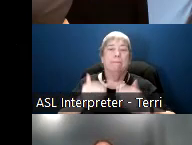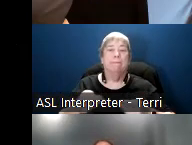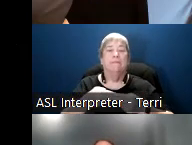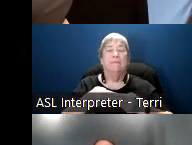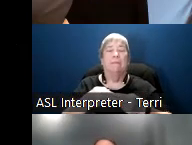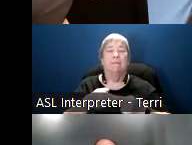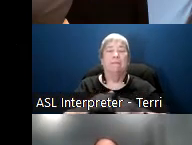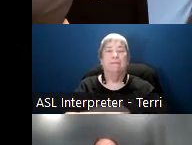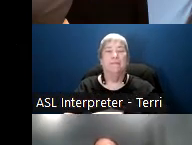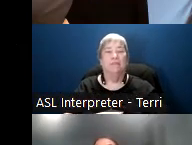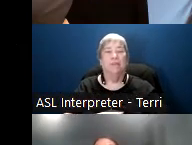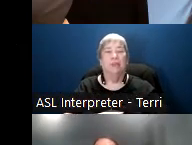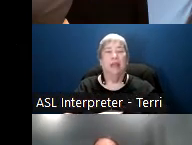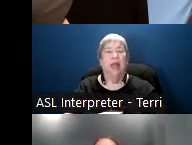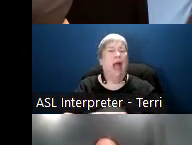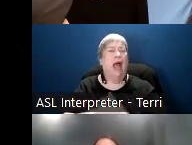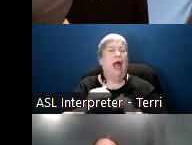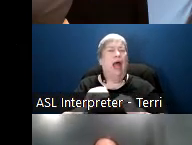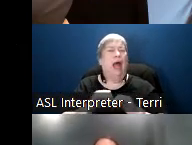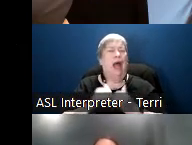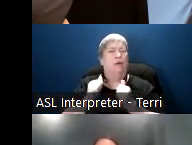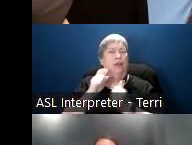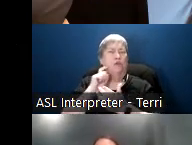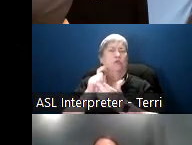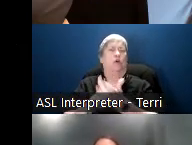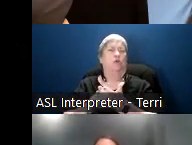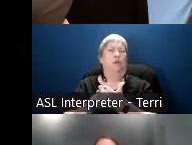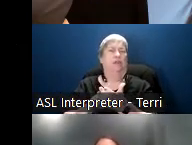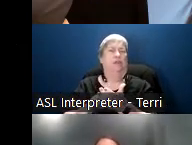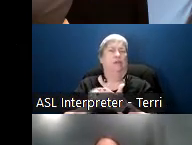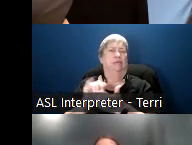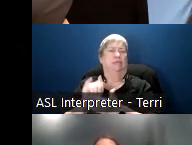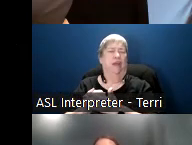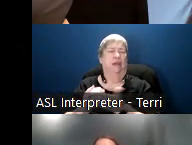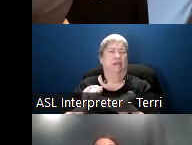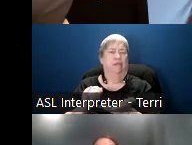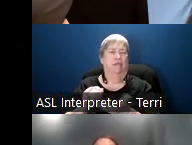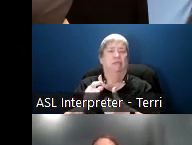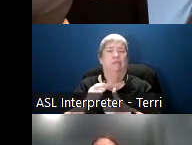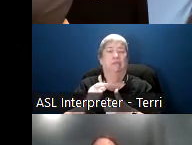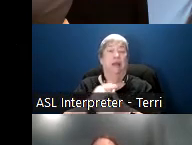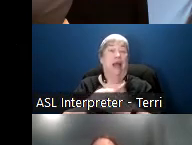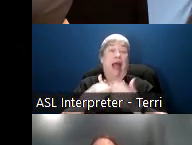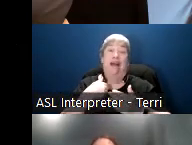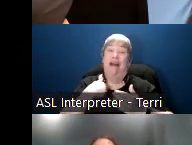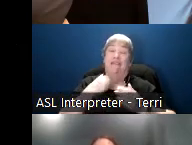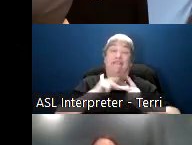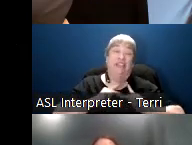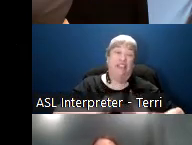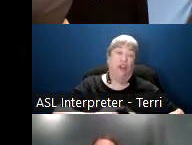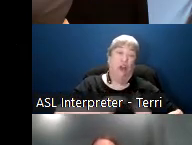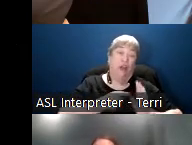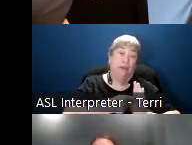So some signs that we may be experiencing vicarious trauma include physical and psychological symptoms,